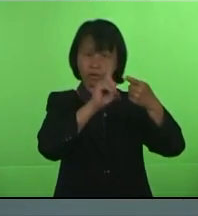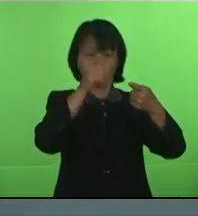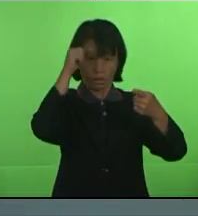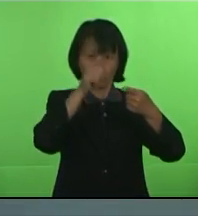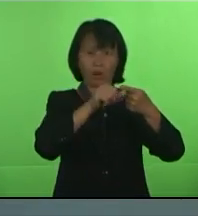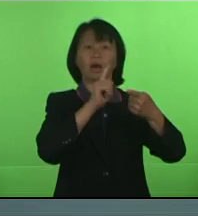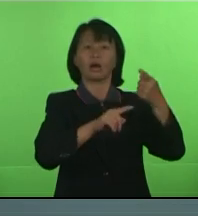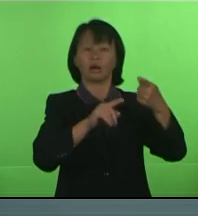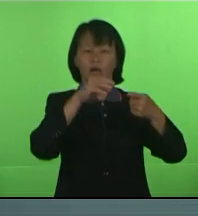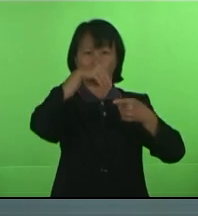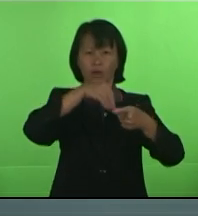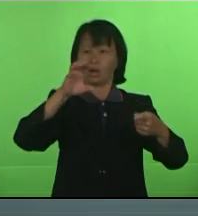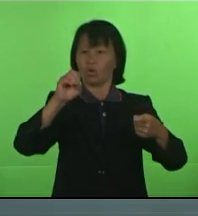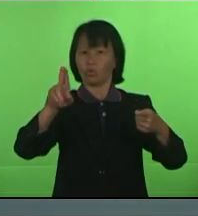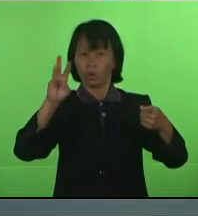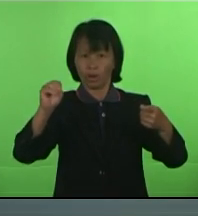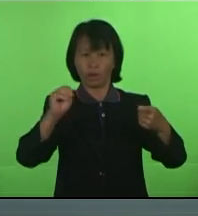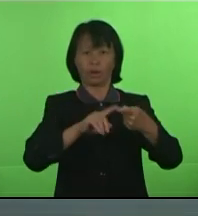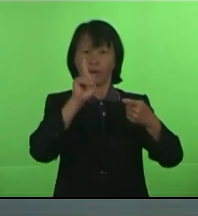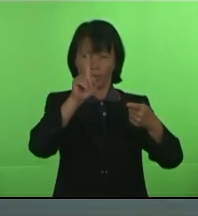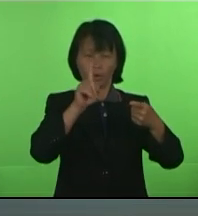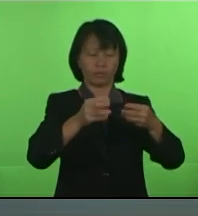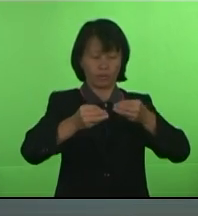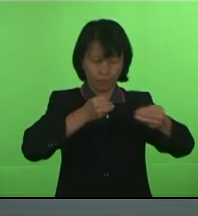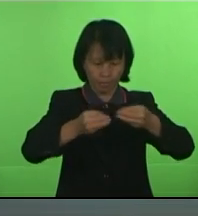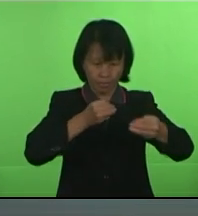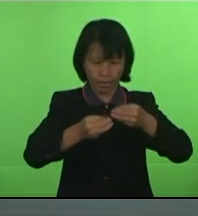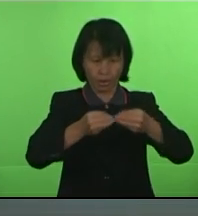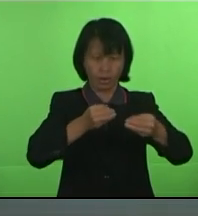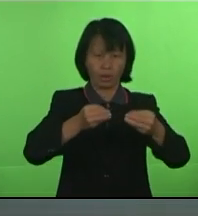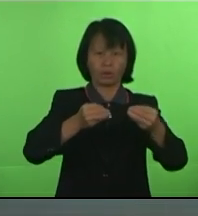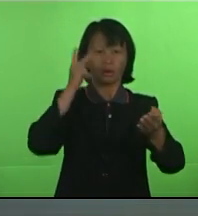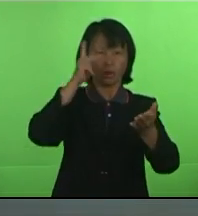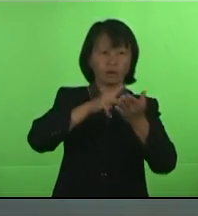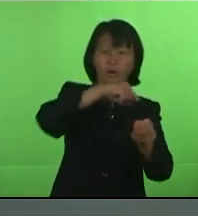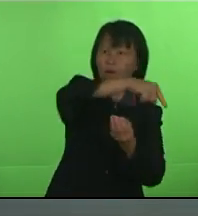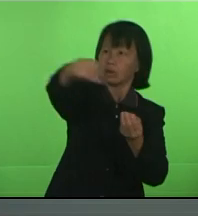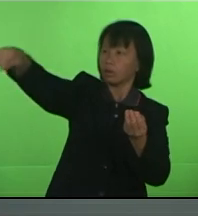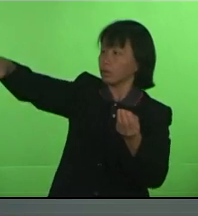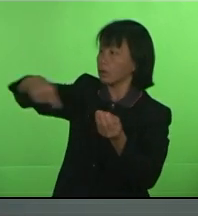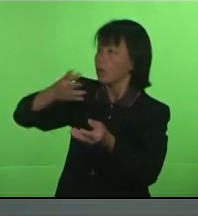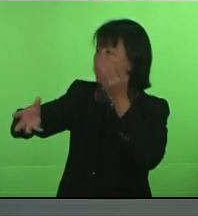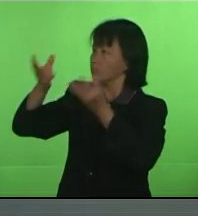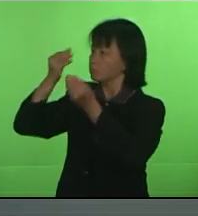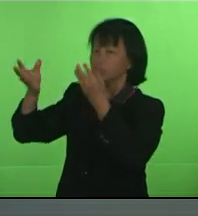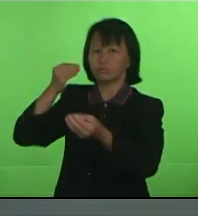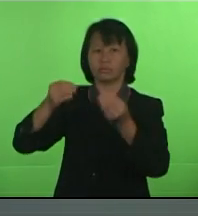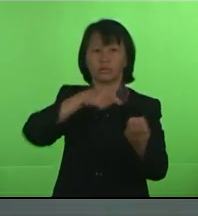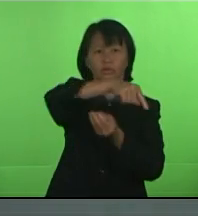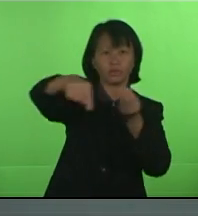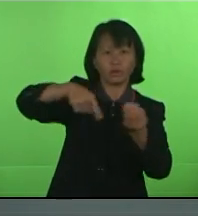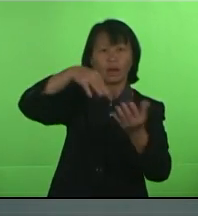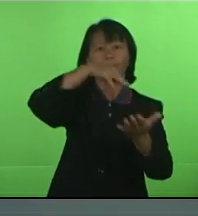learner at OUM particularly? Managing your learning environment. Kita mengurus ya persekitaran pembelajaran